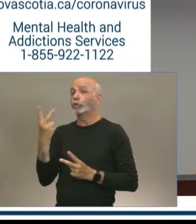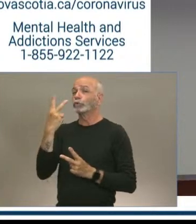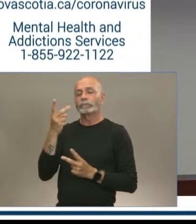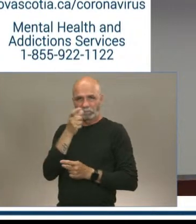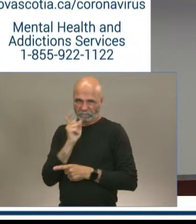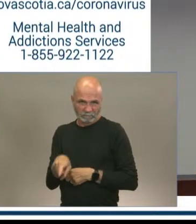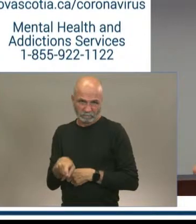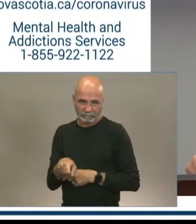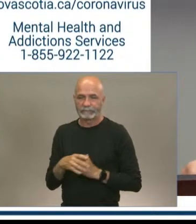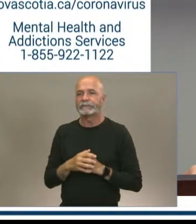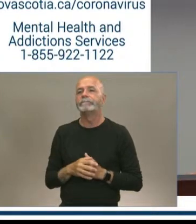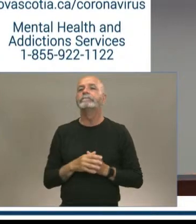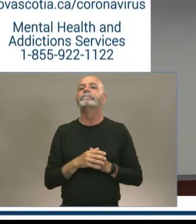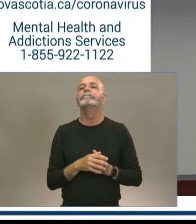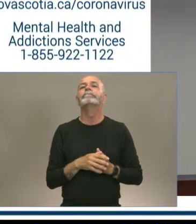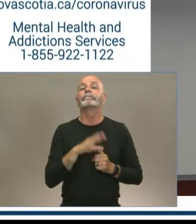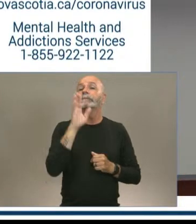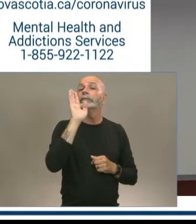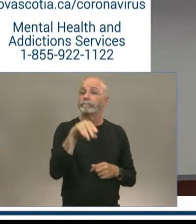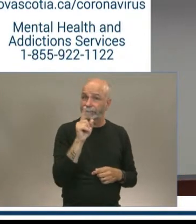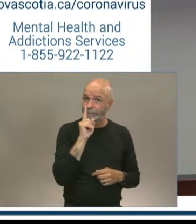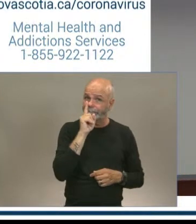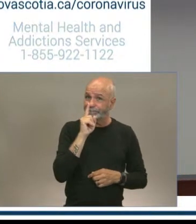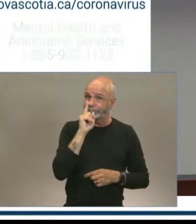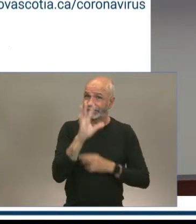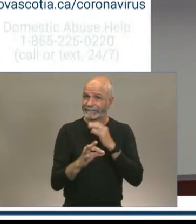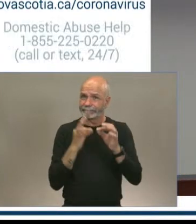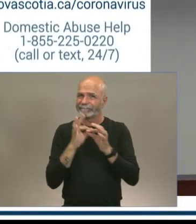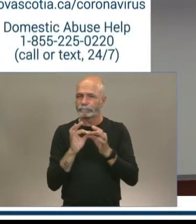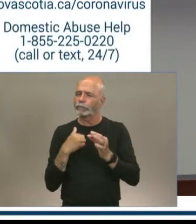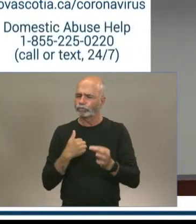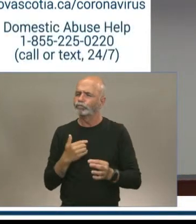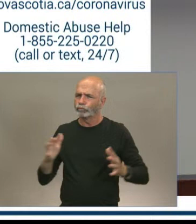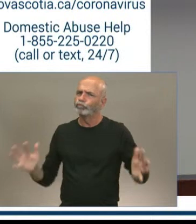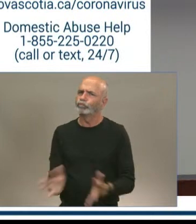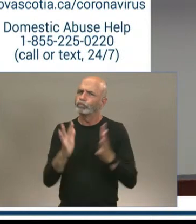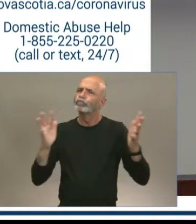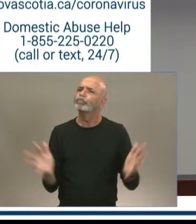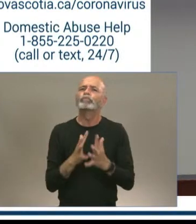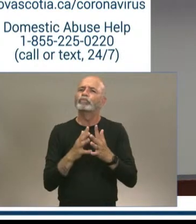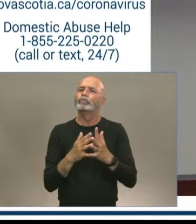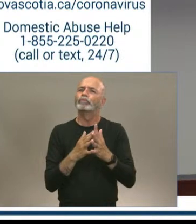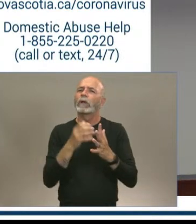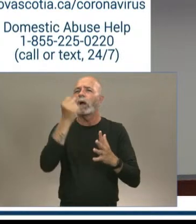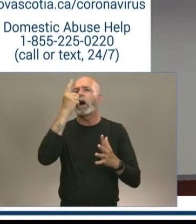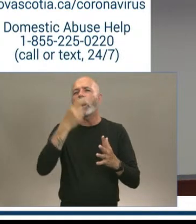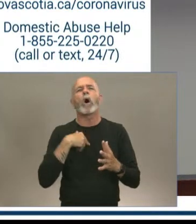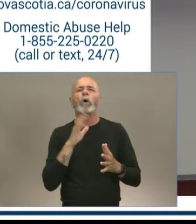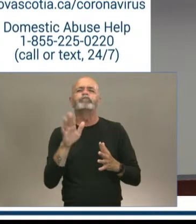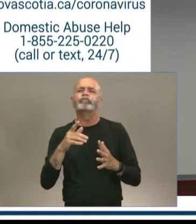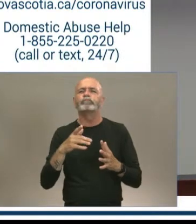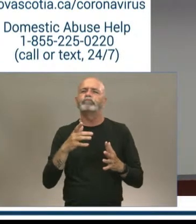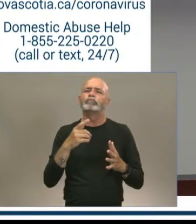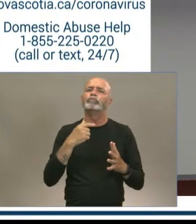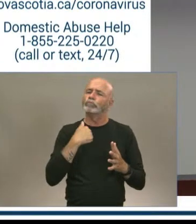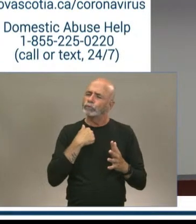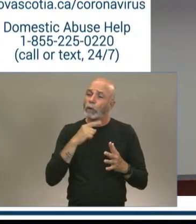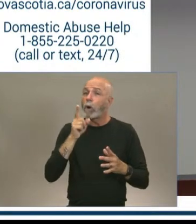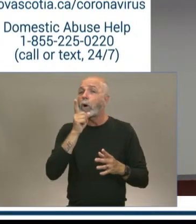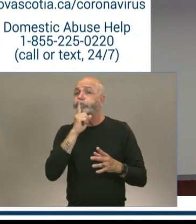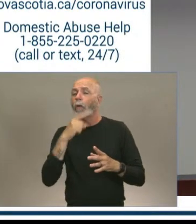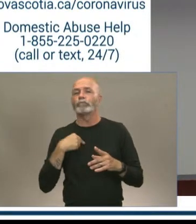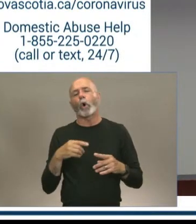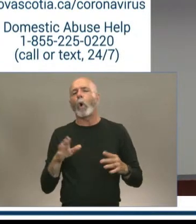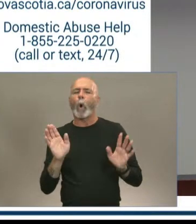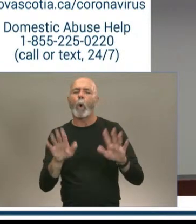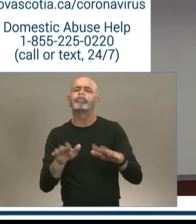And when I say testing is recommended, I would say it's highly recommended. And testing is how we know where